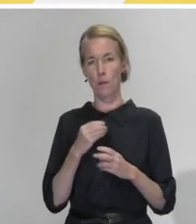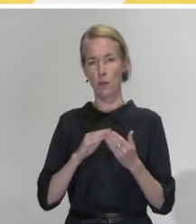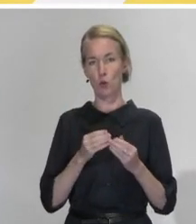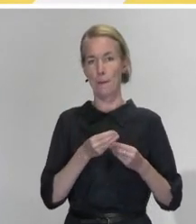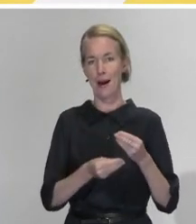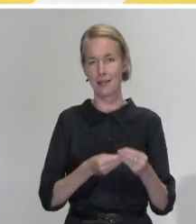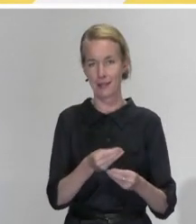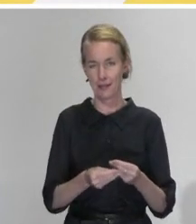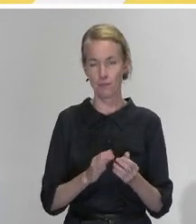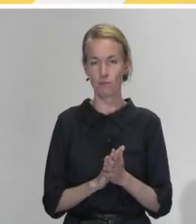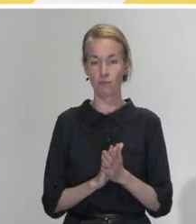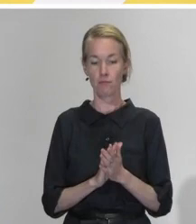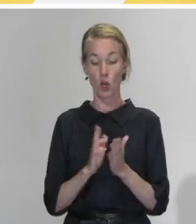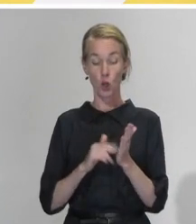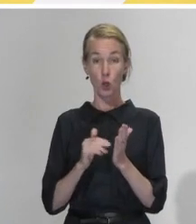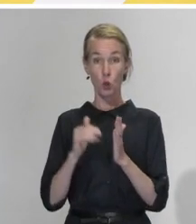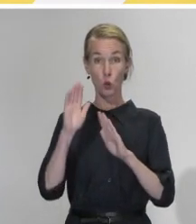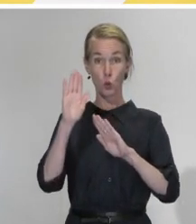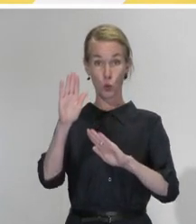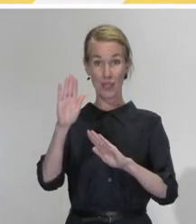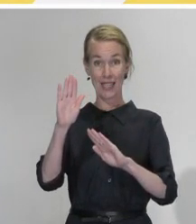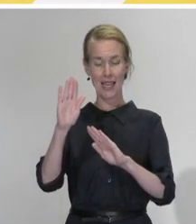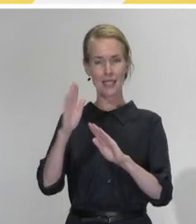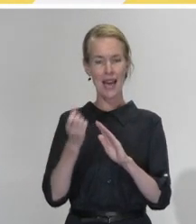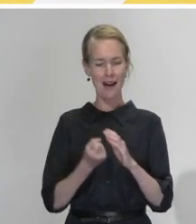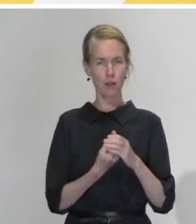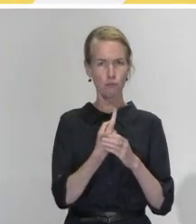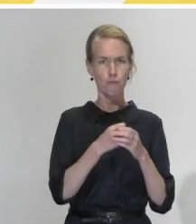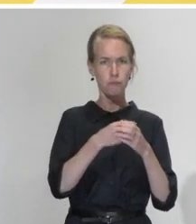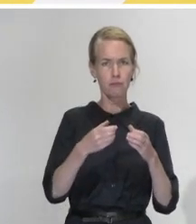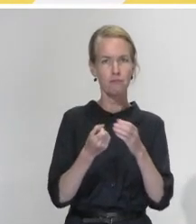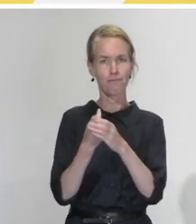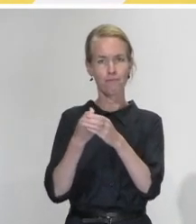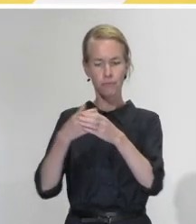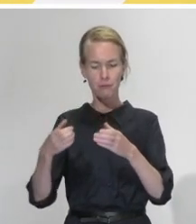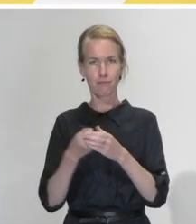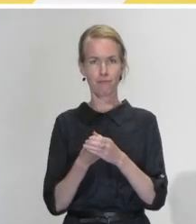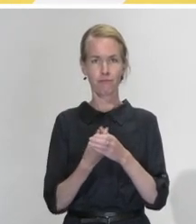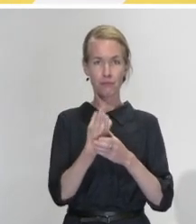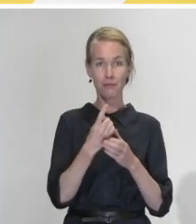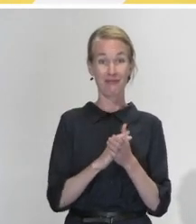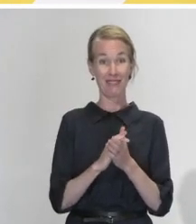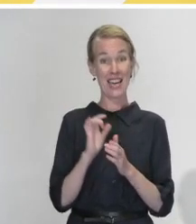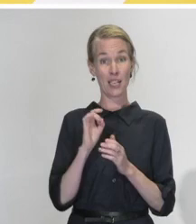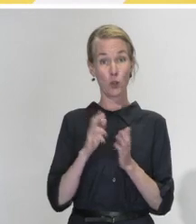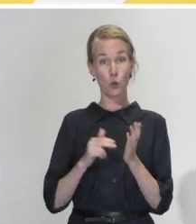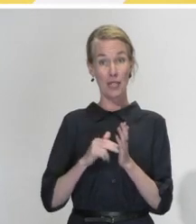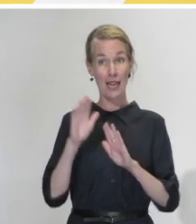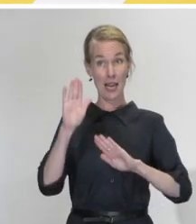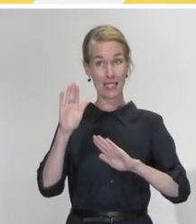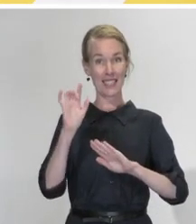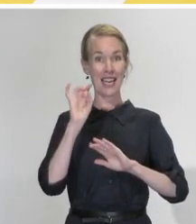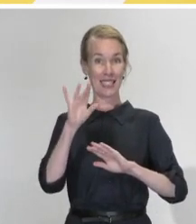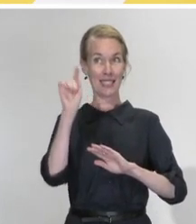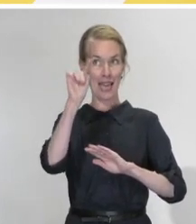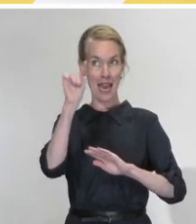An update on the clusters. We now have 10 significant clusters, that is more than 10 people who are infected from